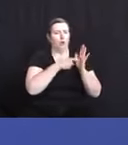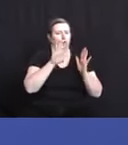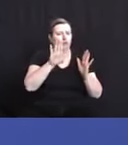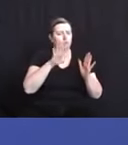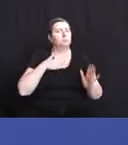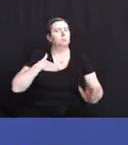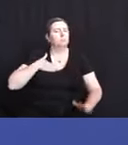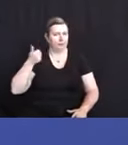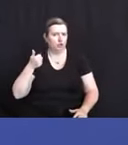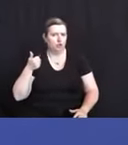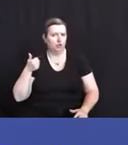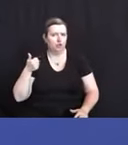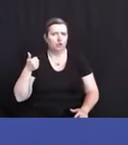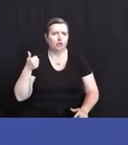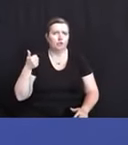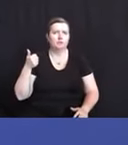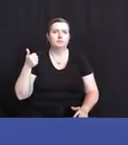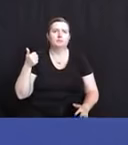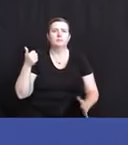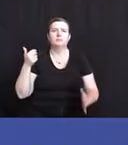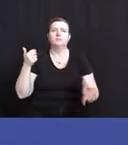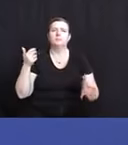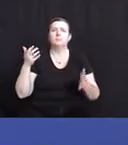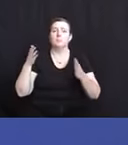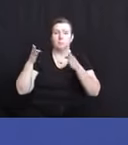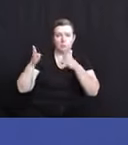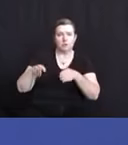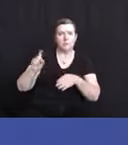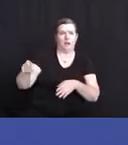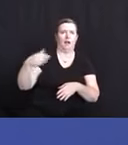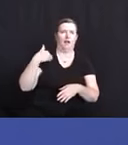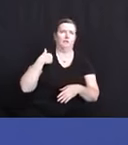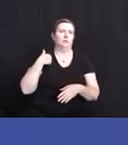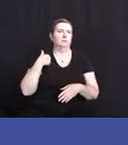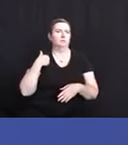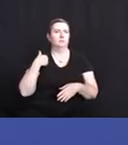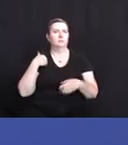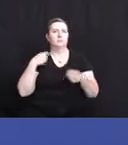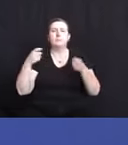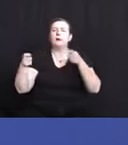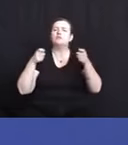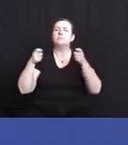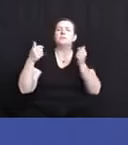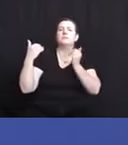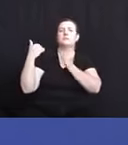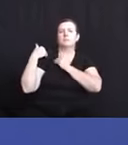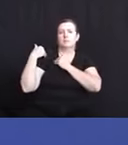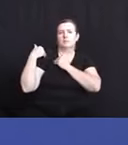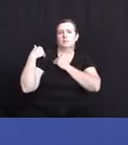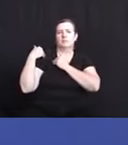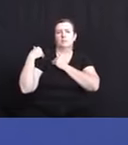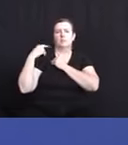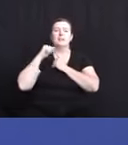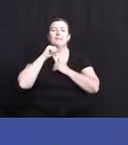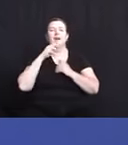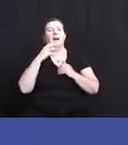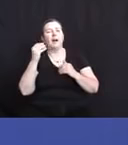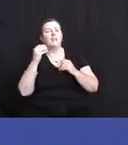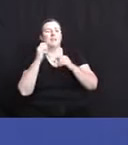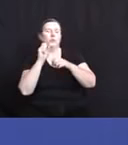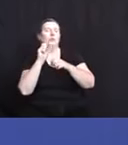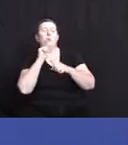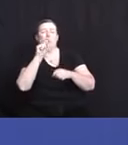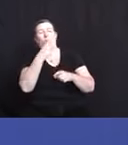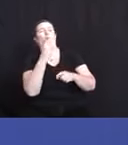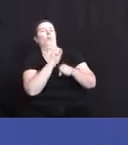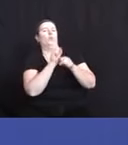had increasing management responsibility, so not just classroom experience, but principal, ultimately superintendent